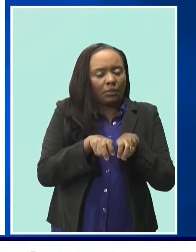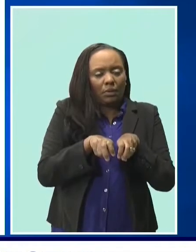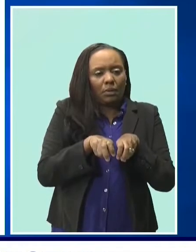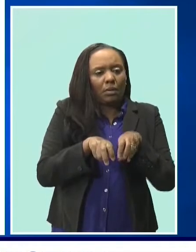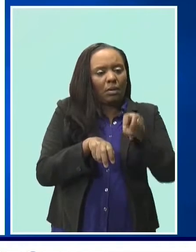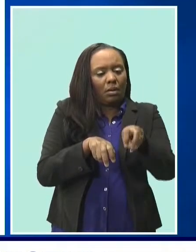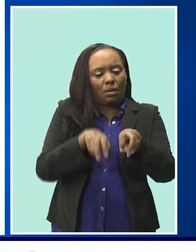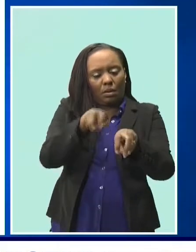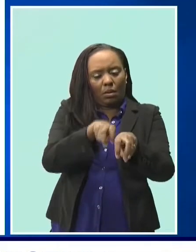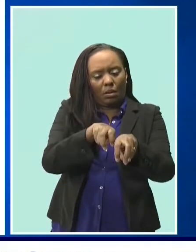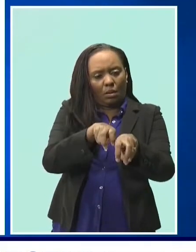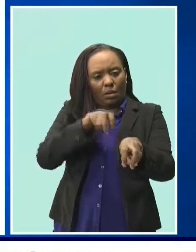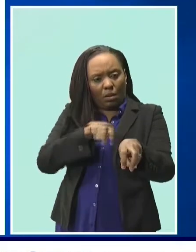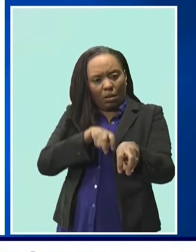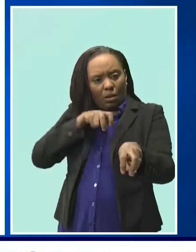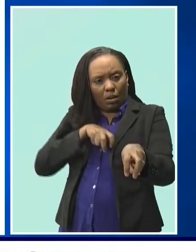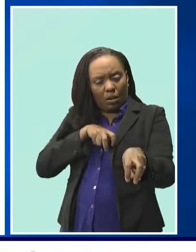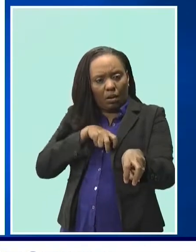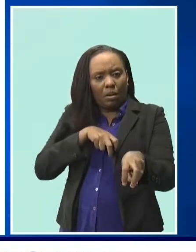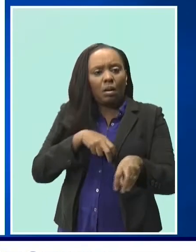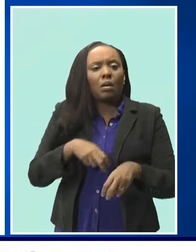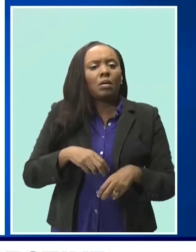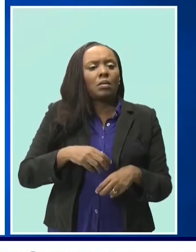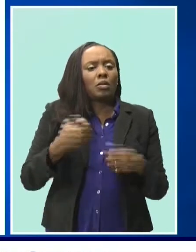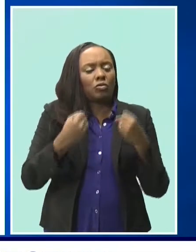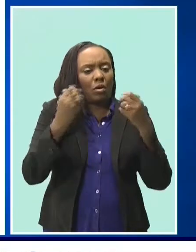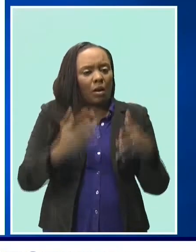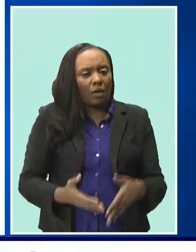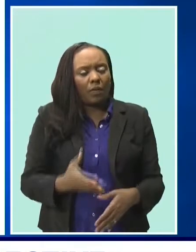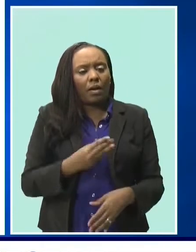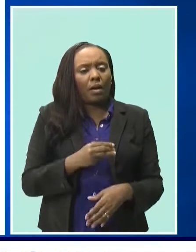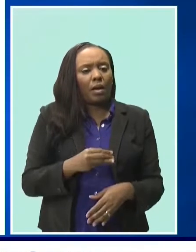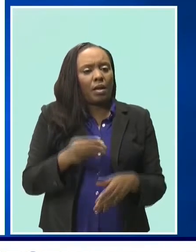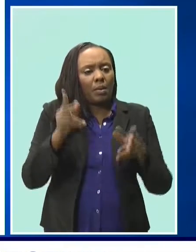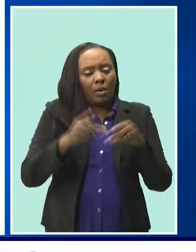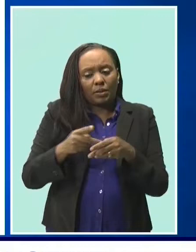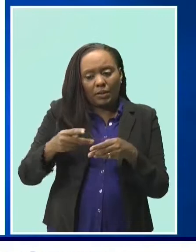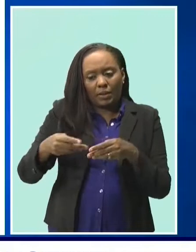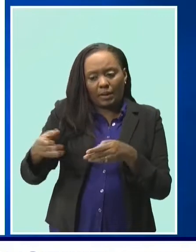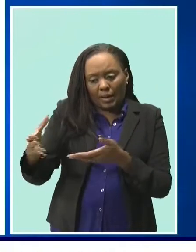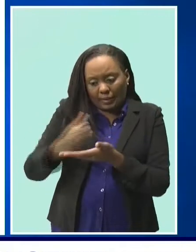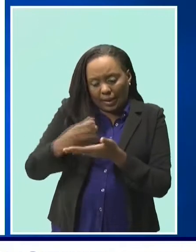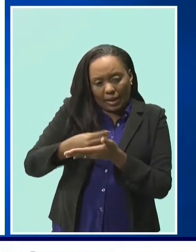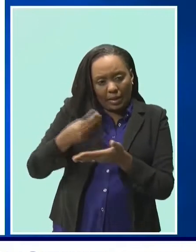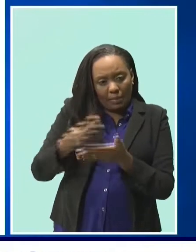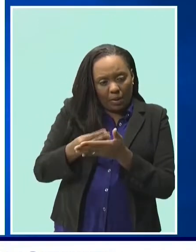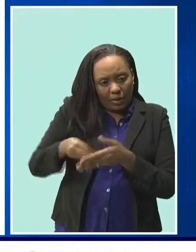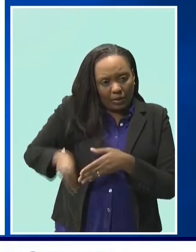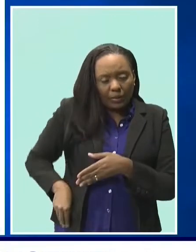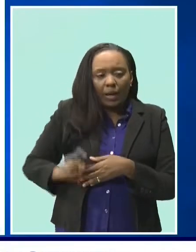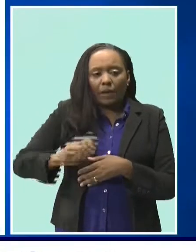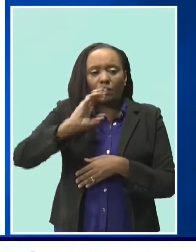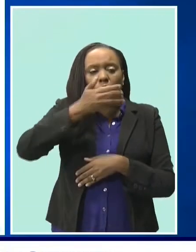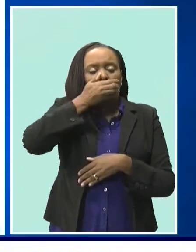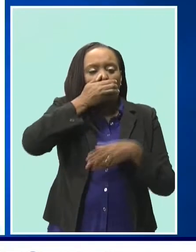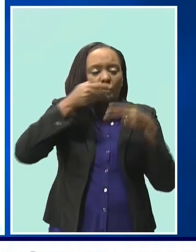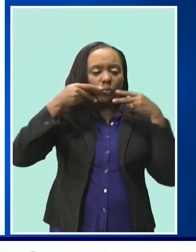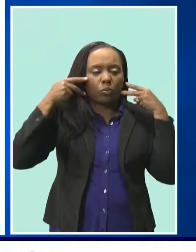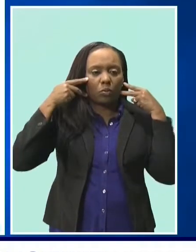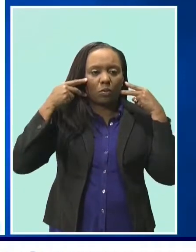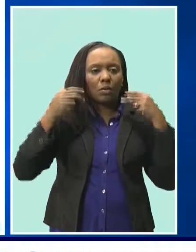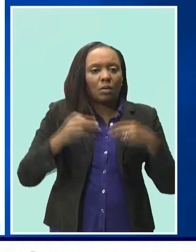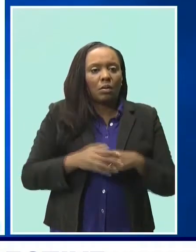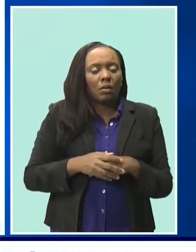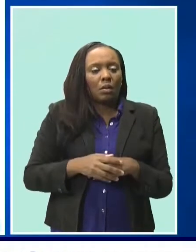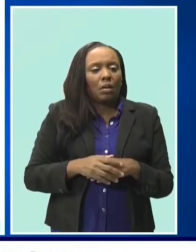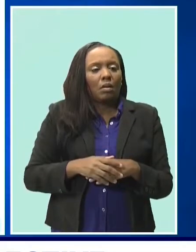conductors, and passengers are required to wear face masks. All public service vehicles are required to be sanitized